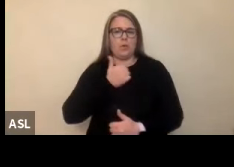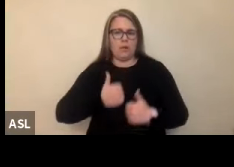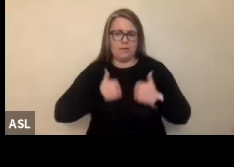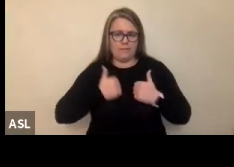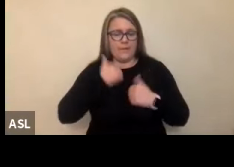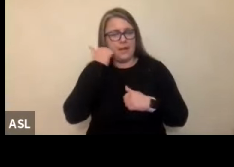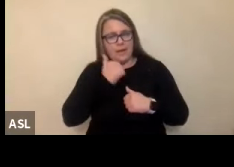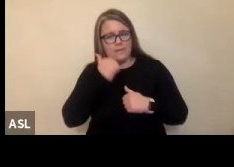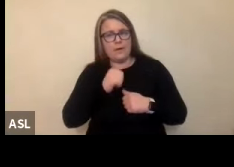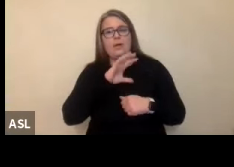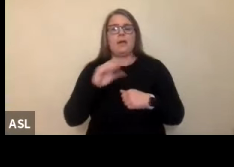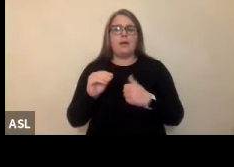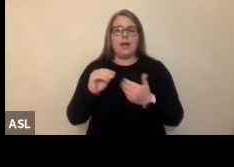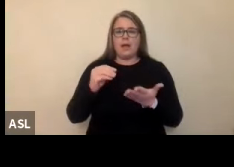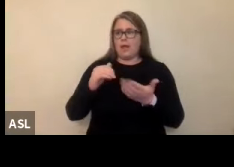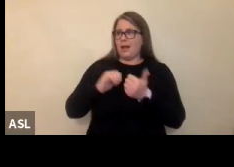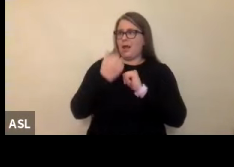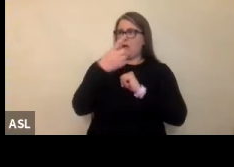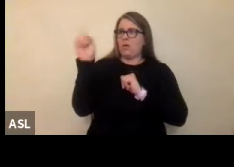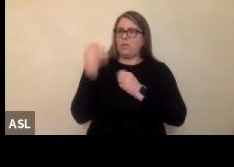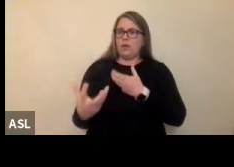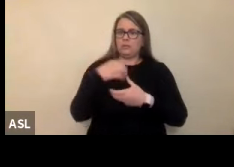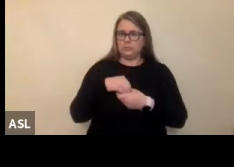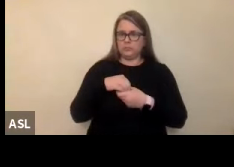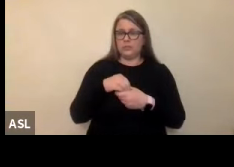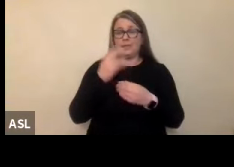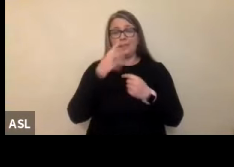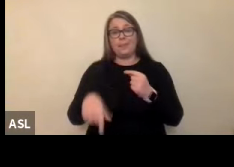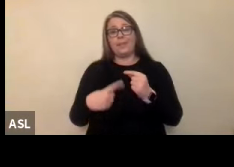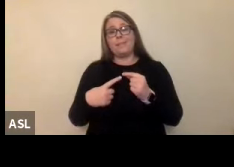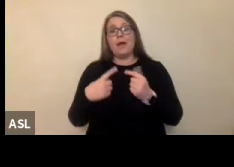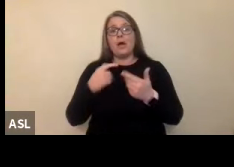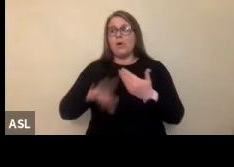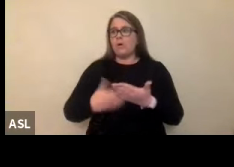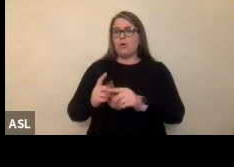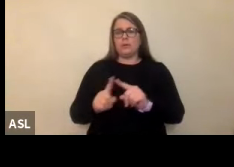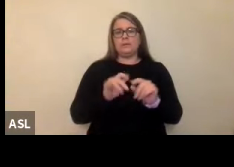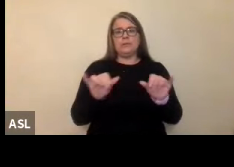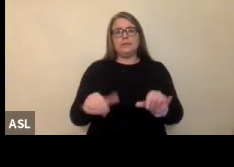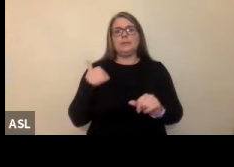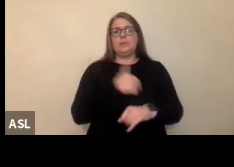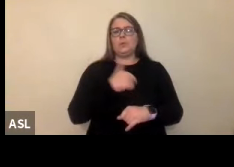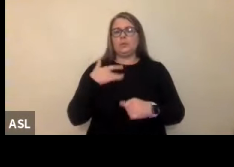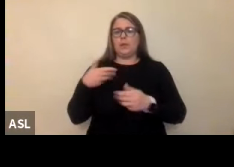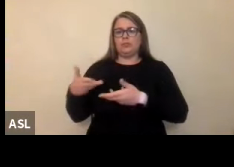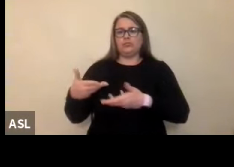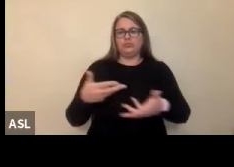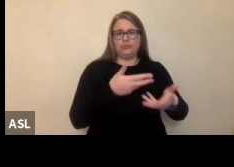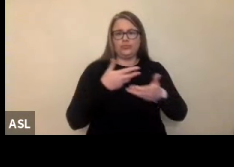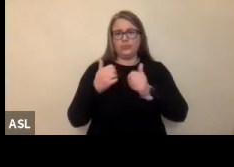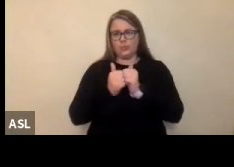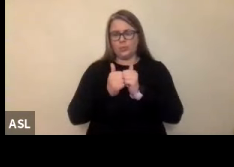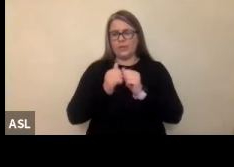into public control? But thinking through, like, what are all of the different systems that we interact with that we feel powerless inside of, and how do we